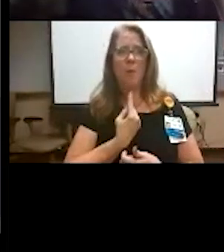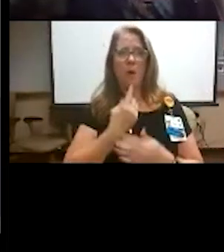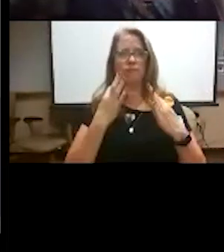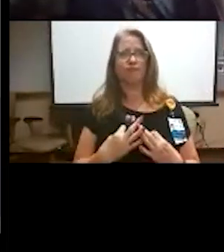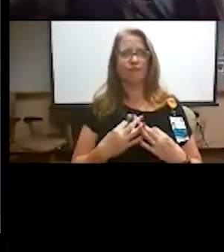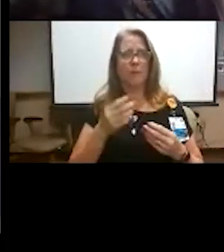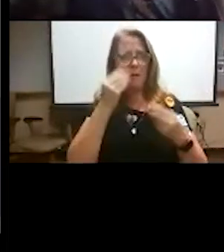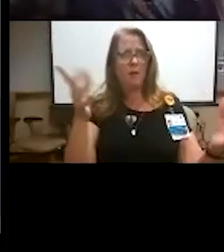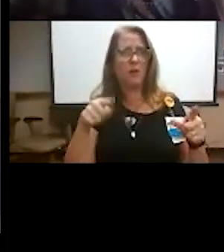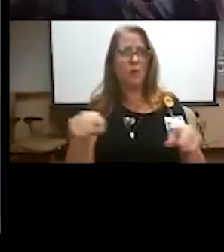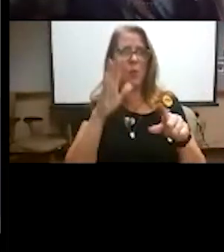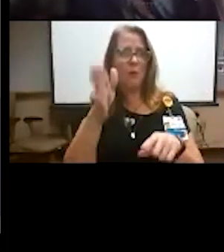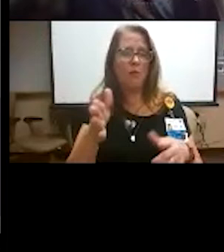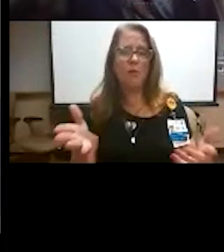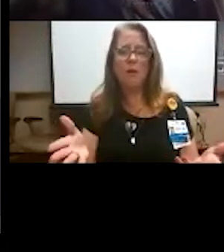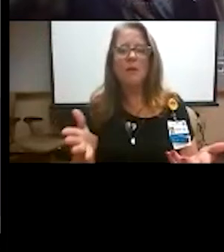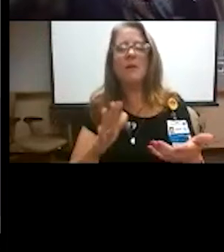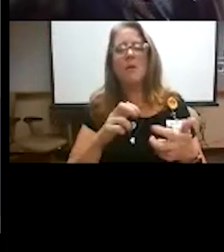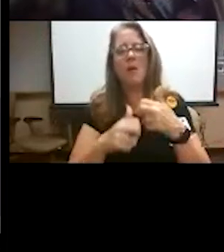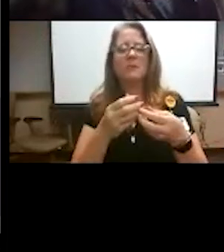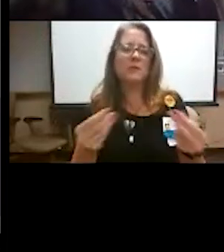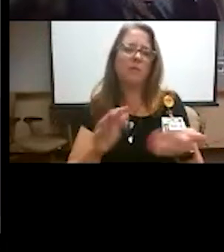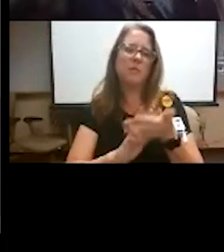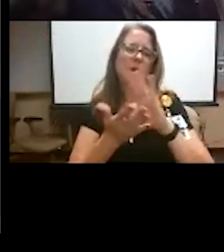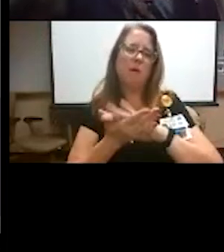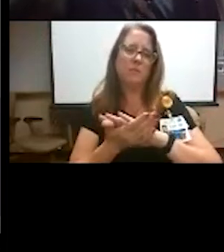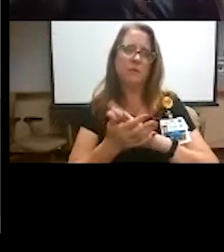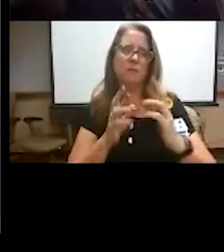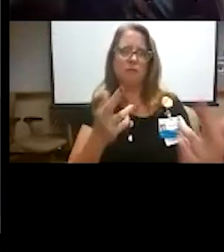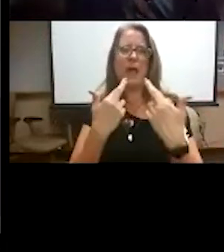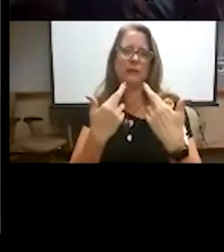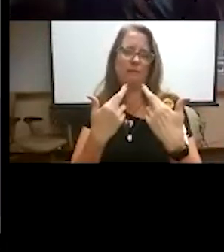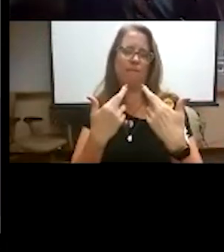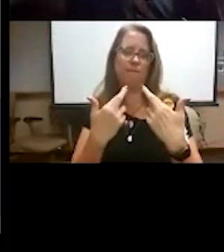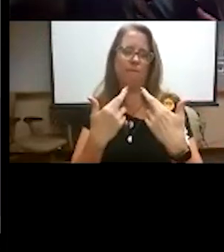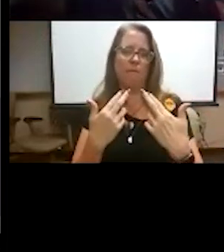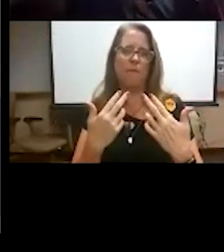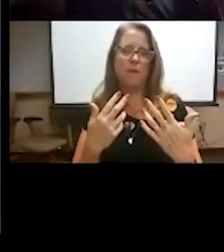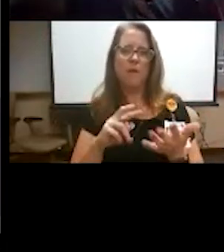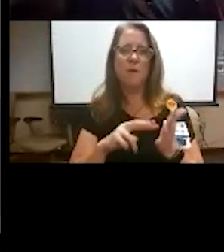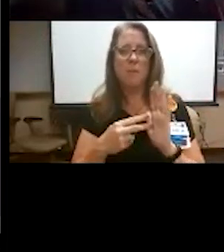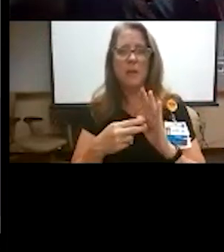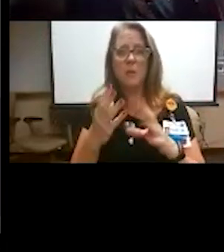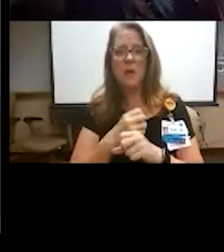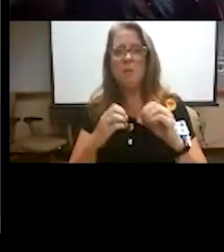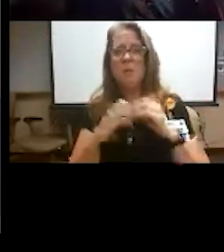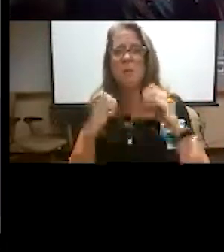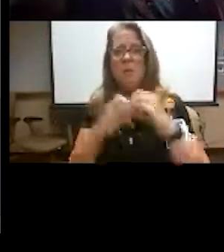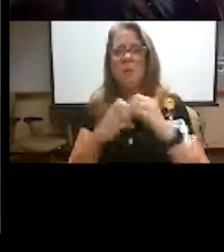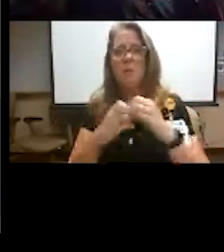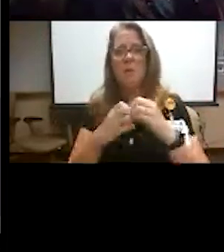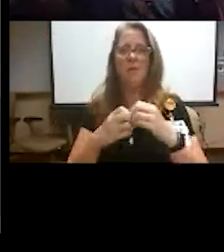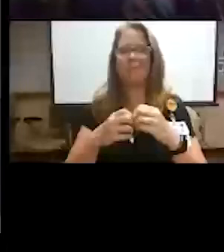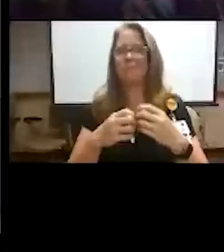meaningful way, then problem solving becomes more reactive. And that means we get more and more short-sighted